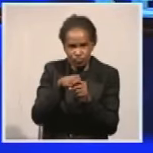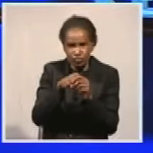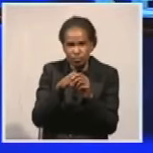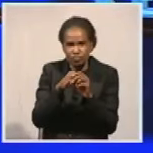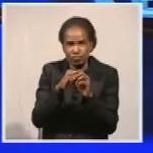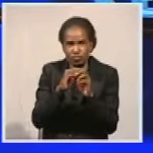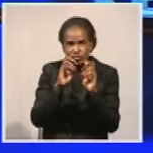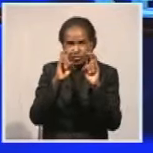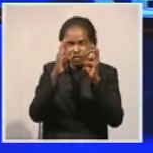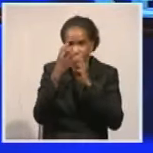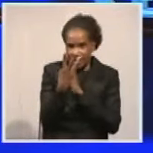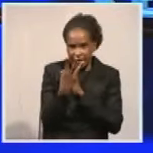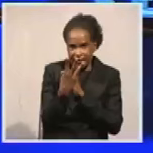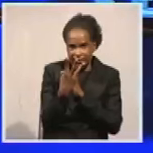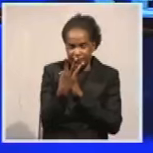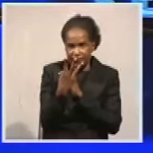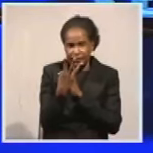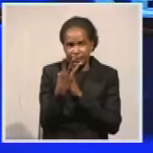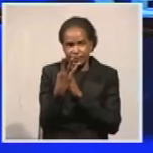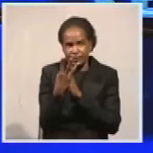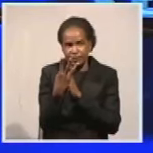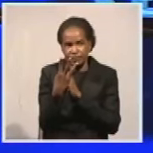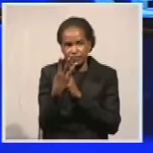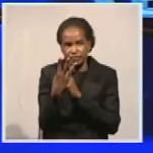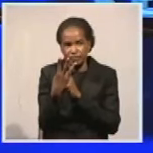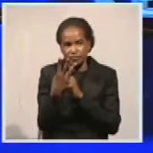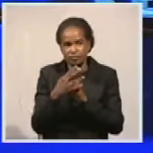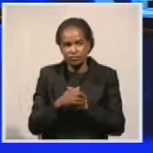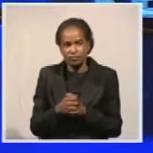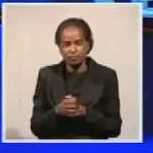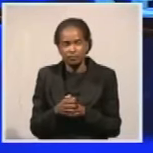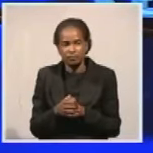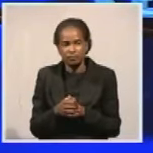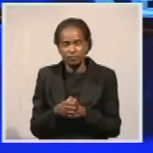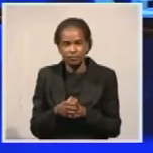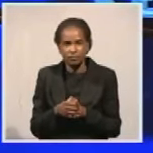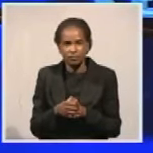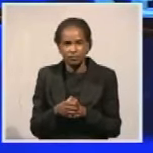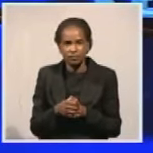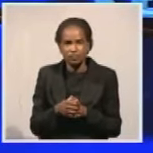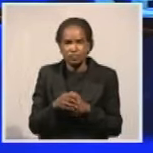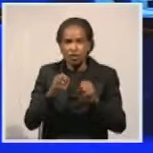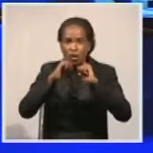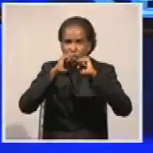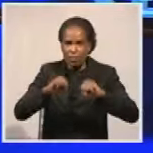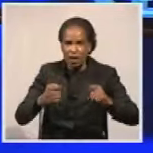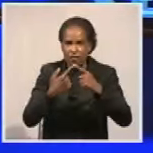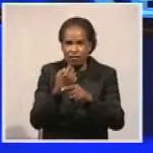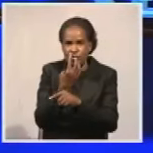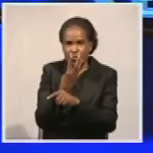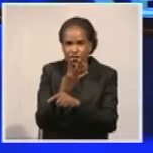3. It's a package that came through the Resolution 435. So